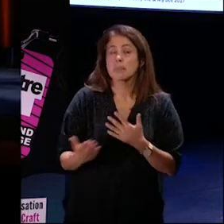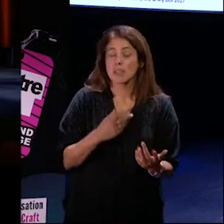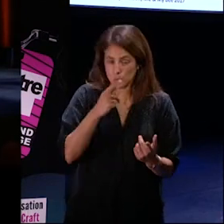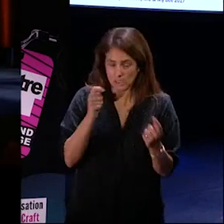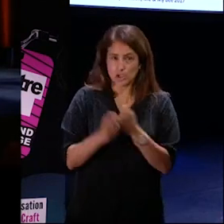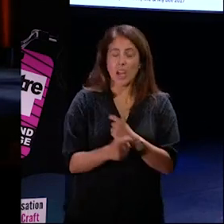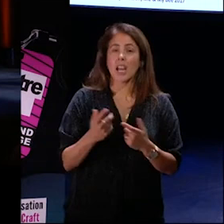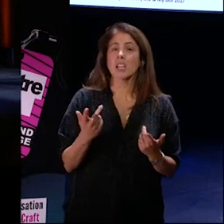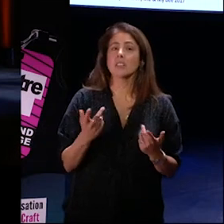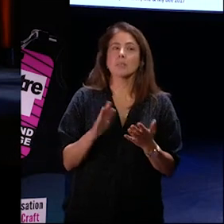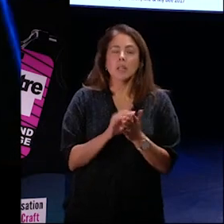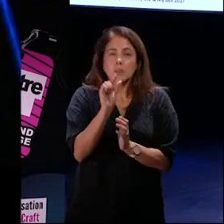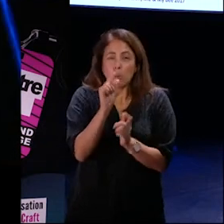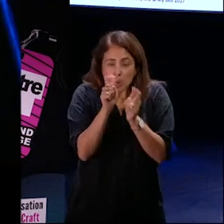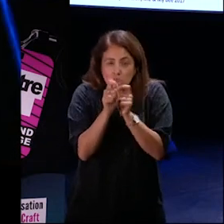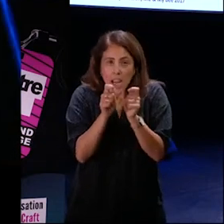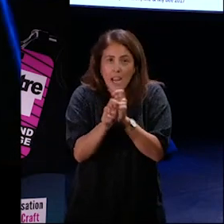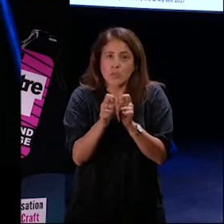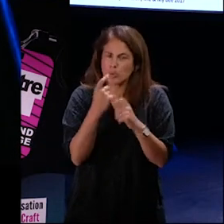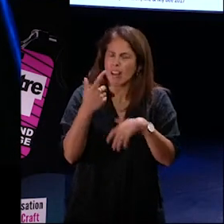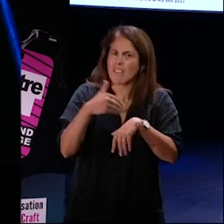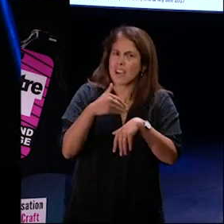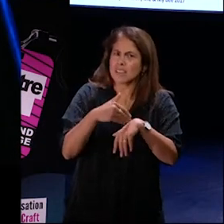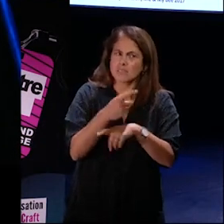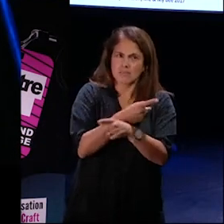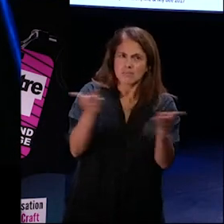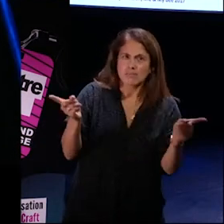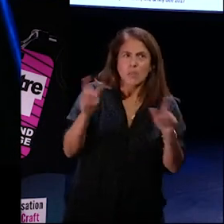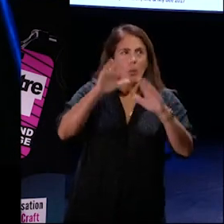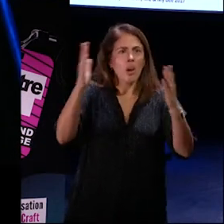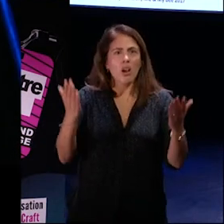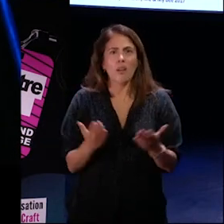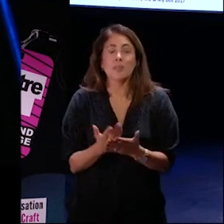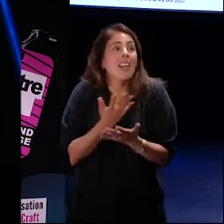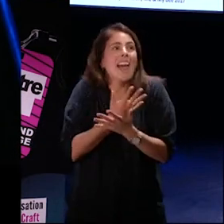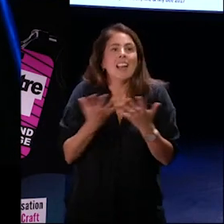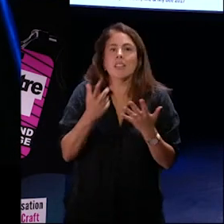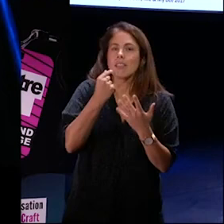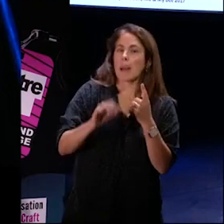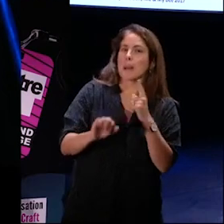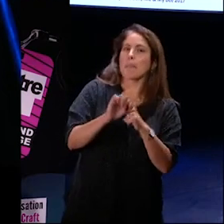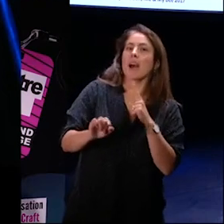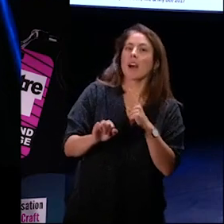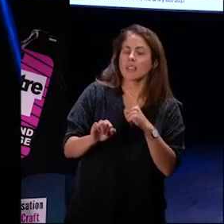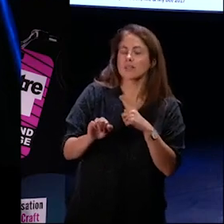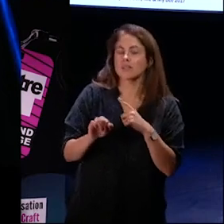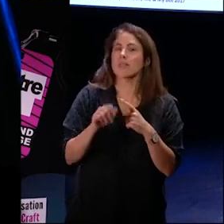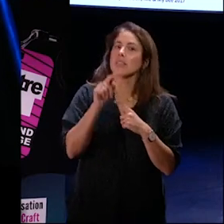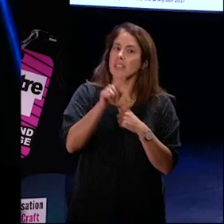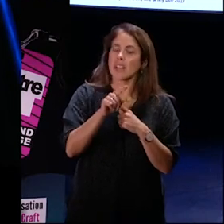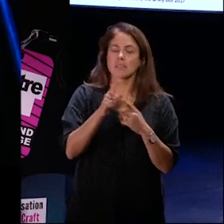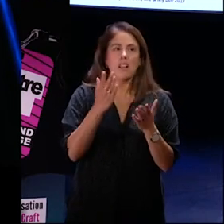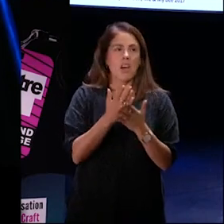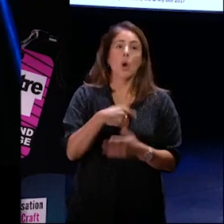also how small the changes that they were making, and sort of showing that anything can have an impact, and it was very much about cause